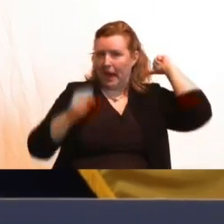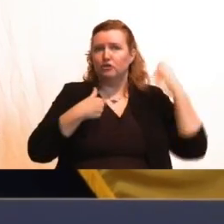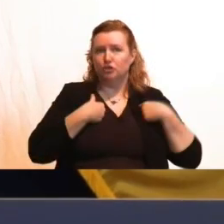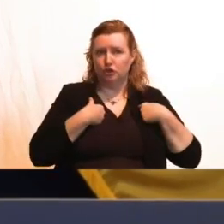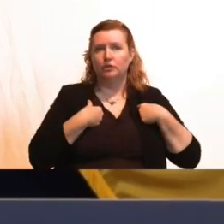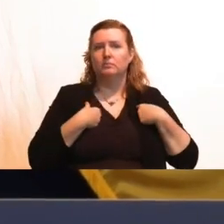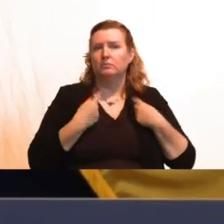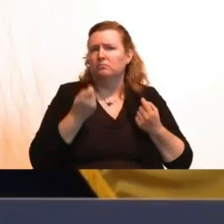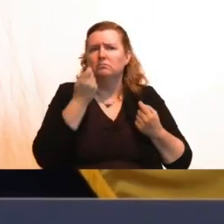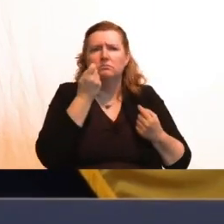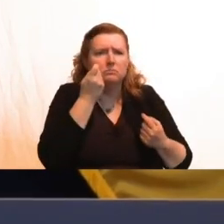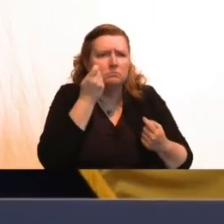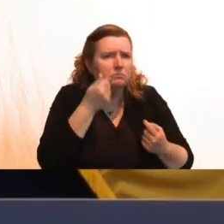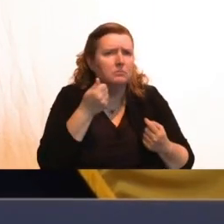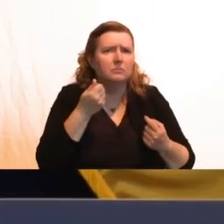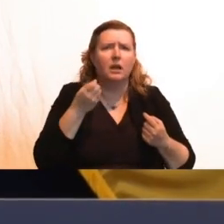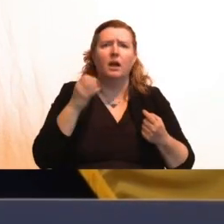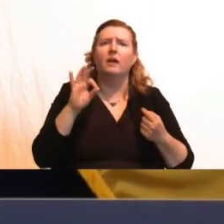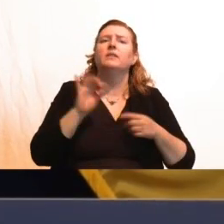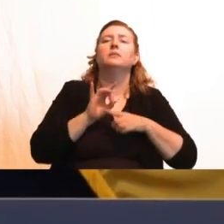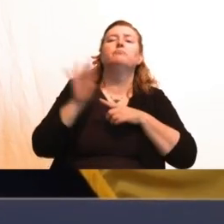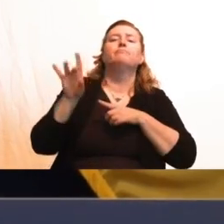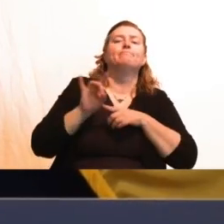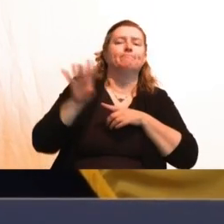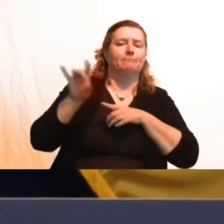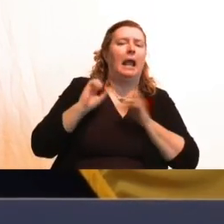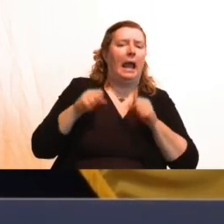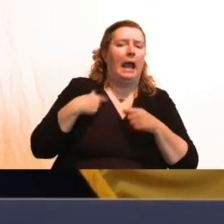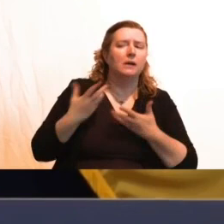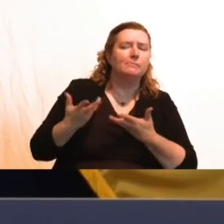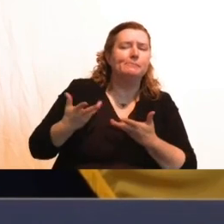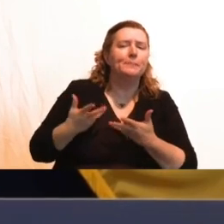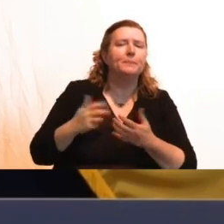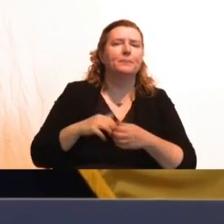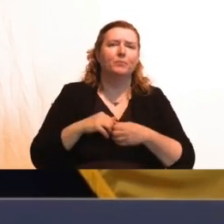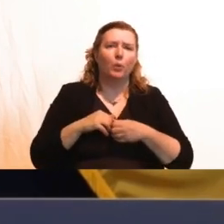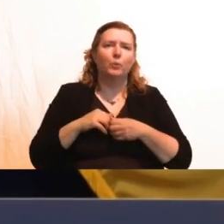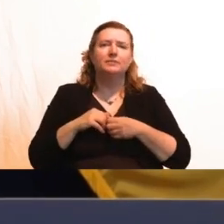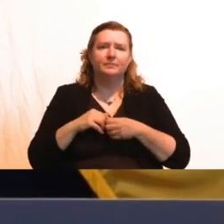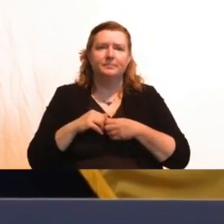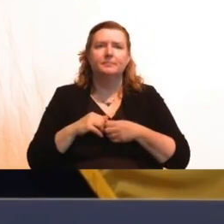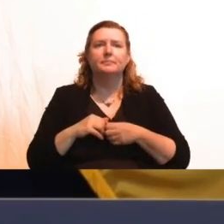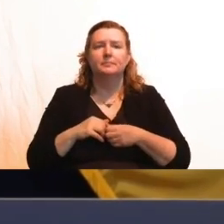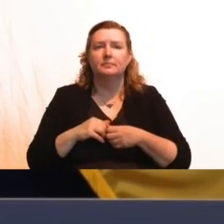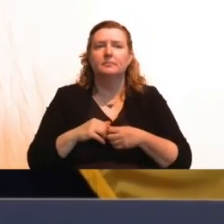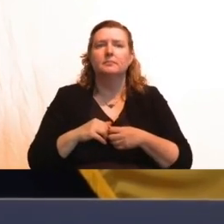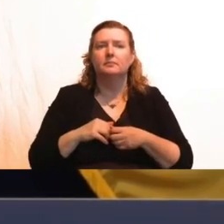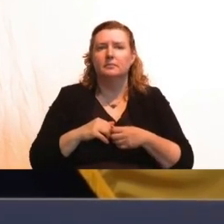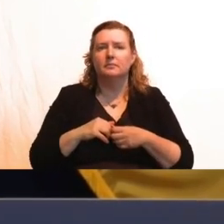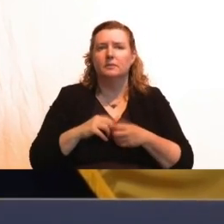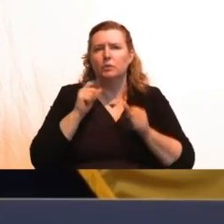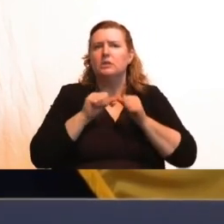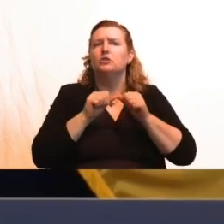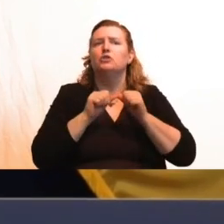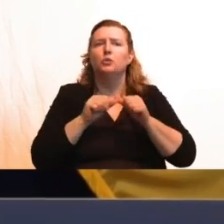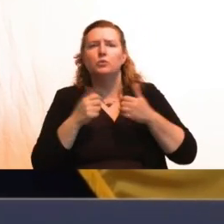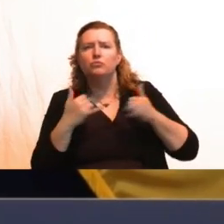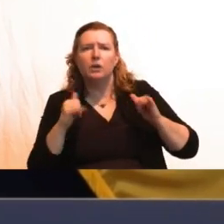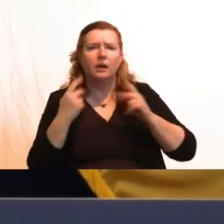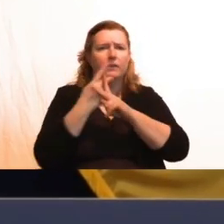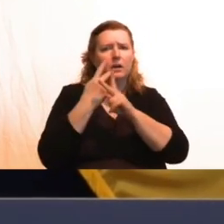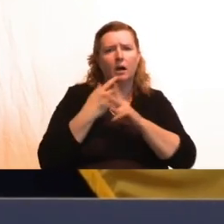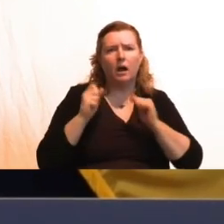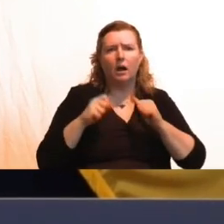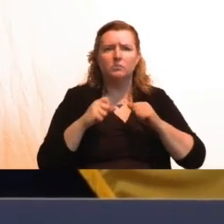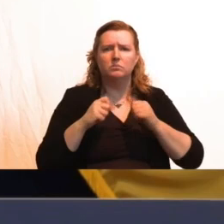of the donation side, we're going to continue to try to figure out any steps that we can take, including